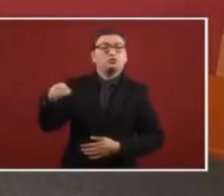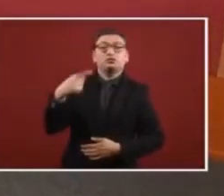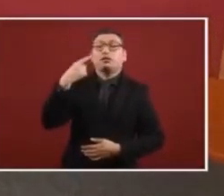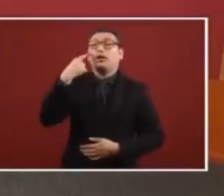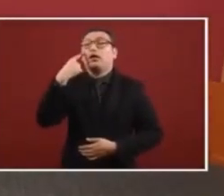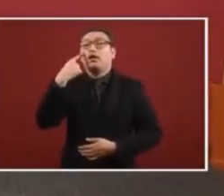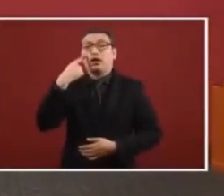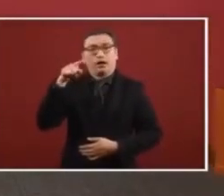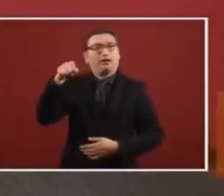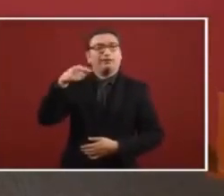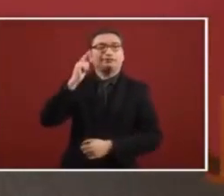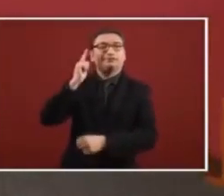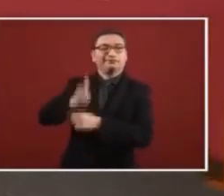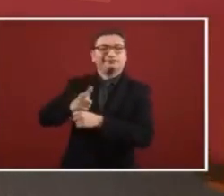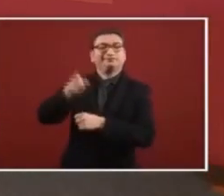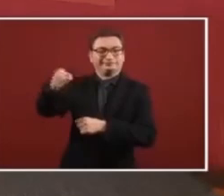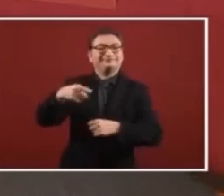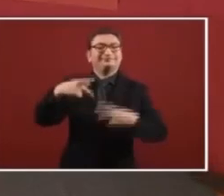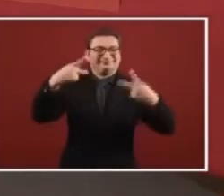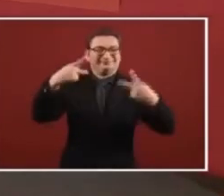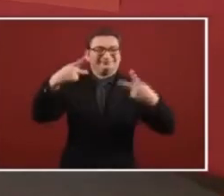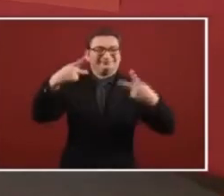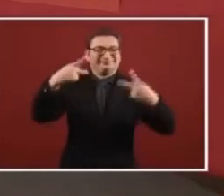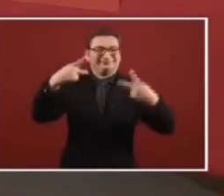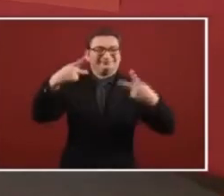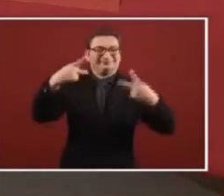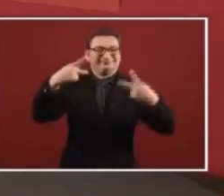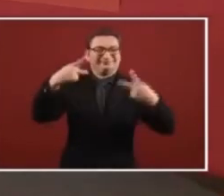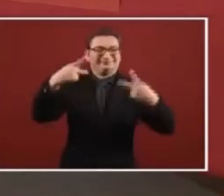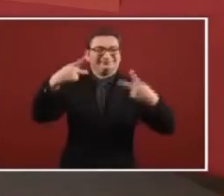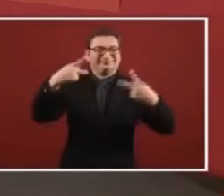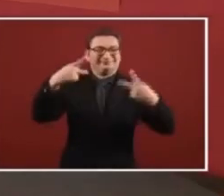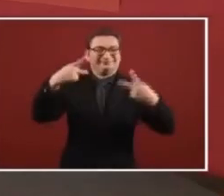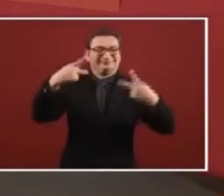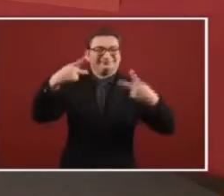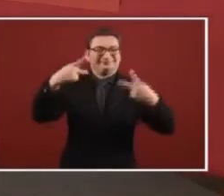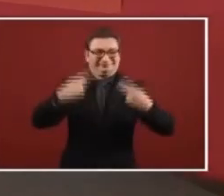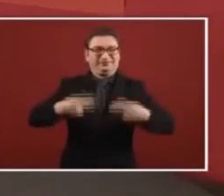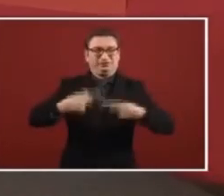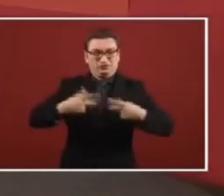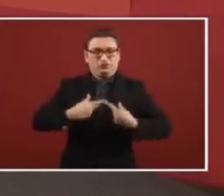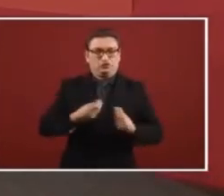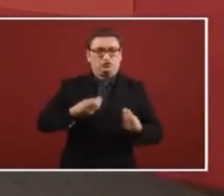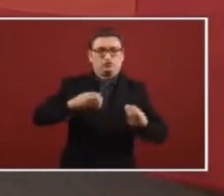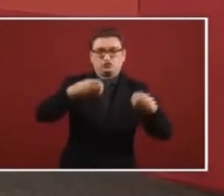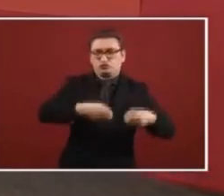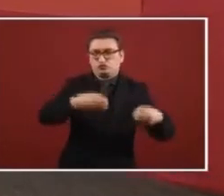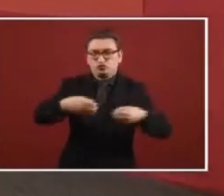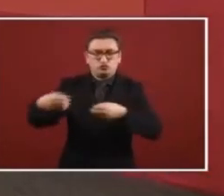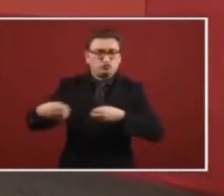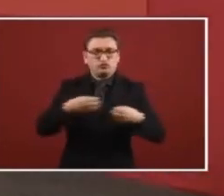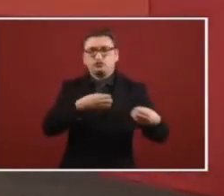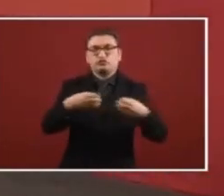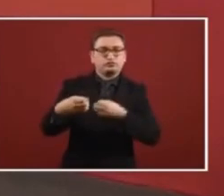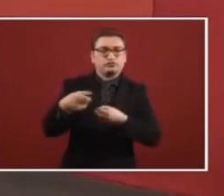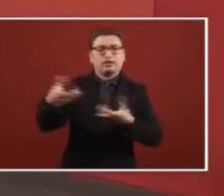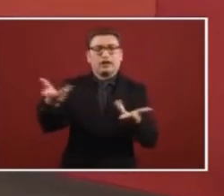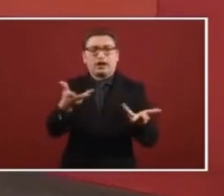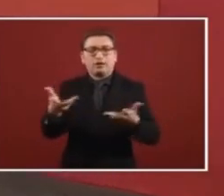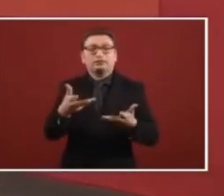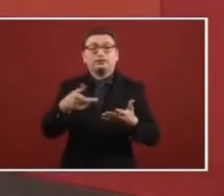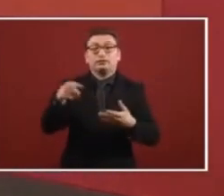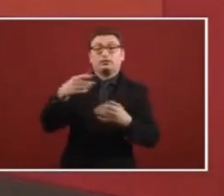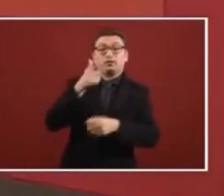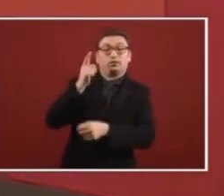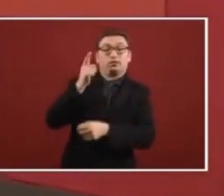ver movimiento you will see some movement. de muchos